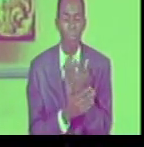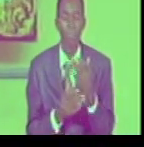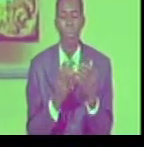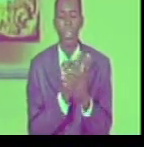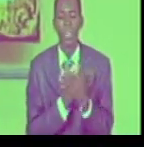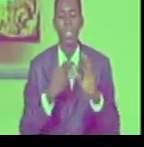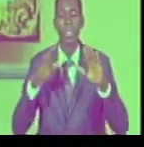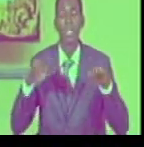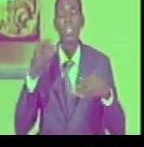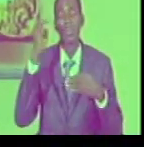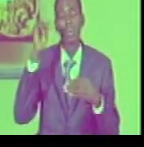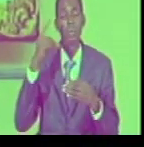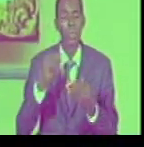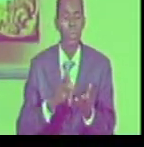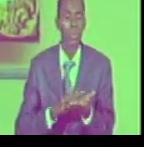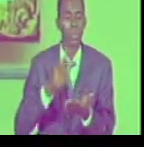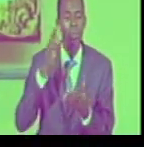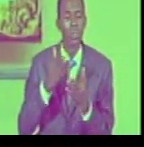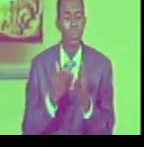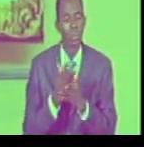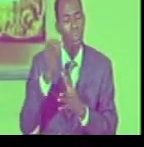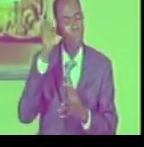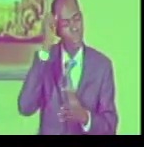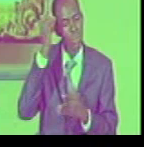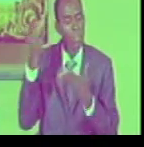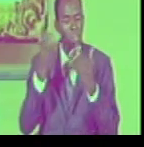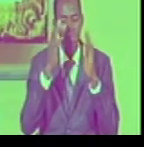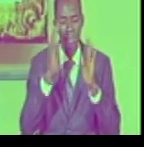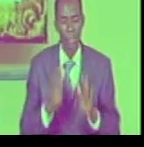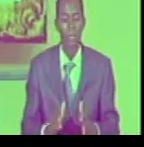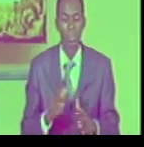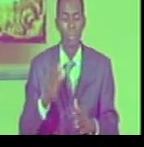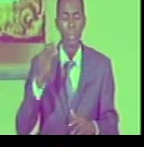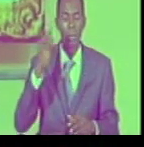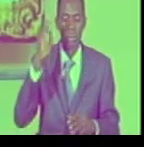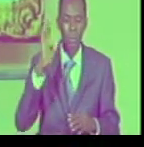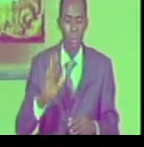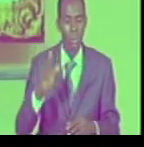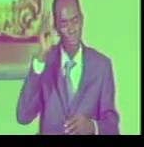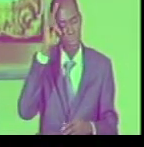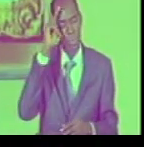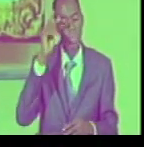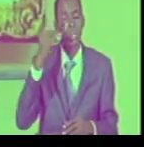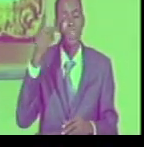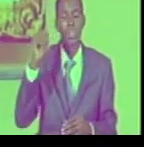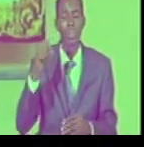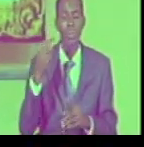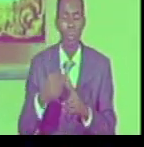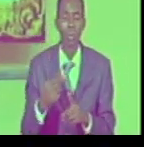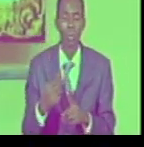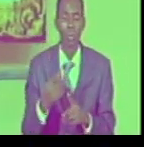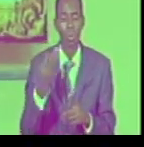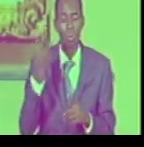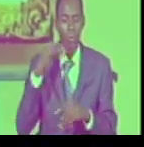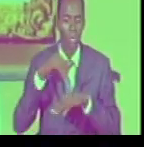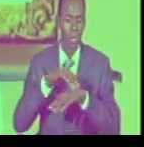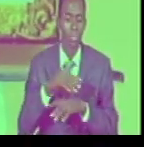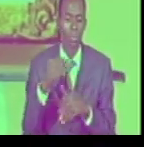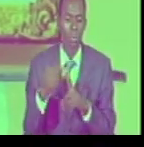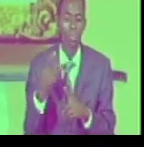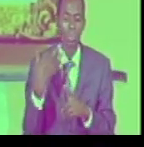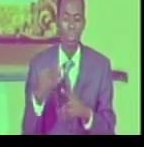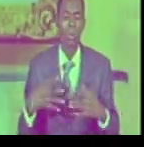our general superintendent, the word was sent. The word of healing, the word of